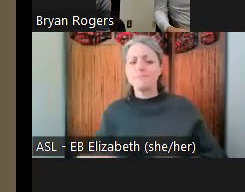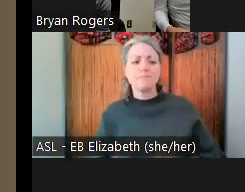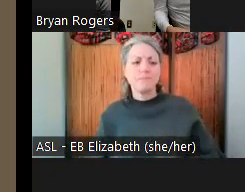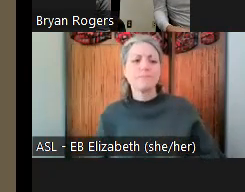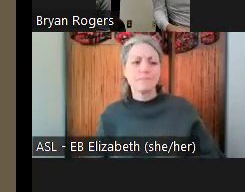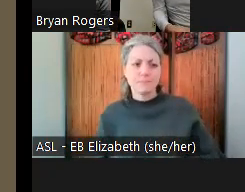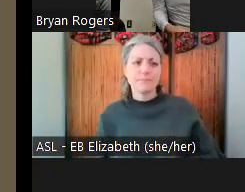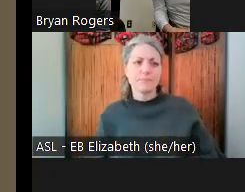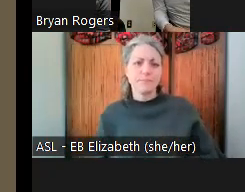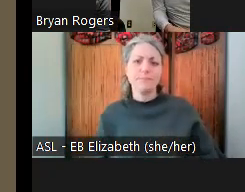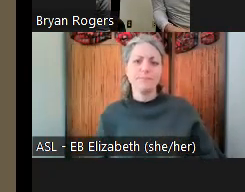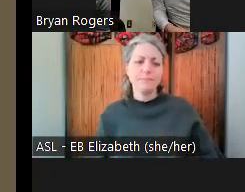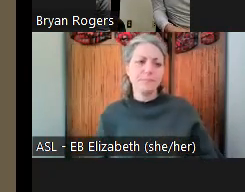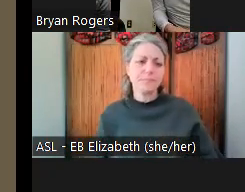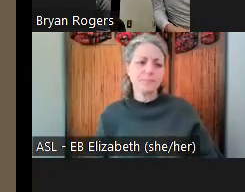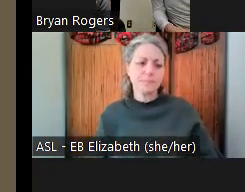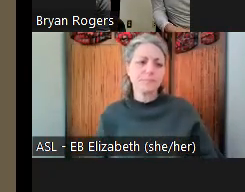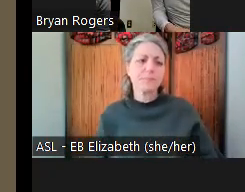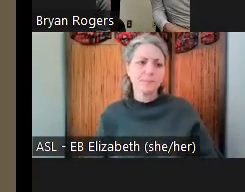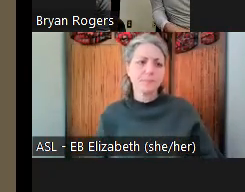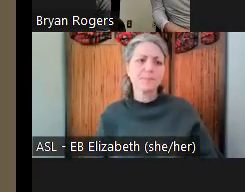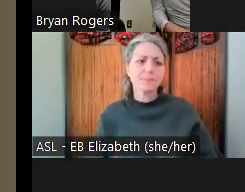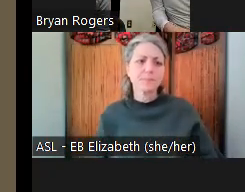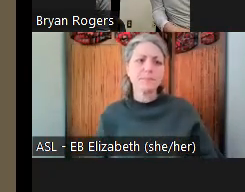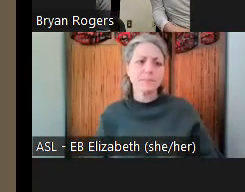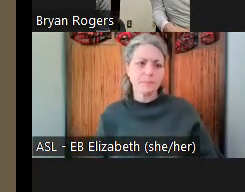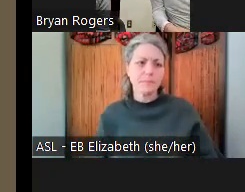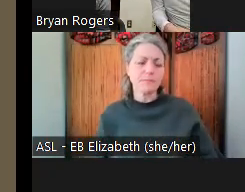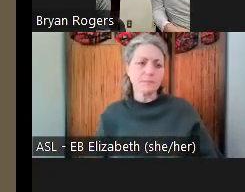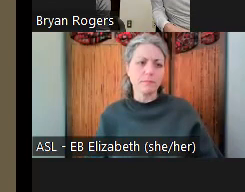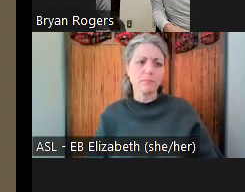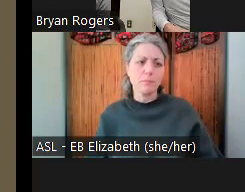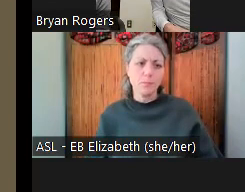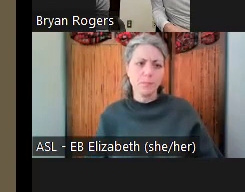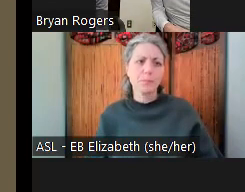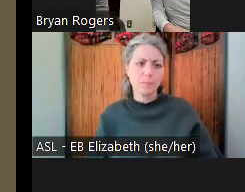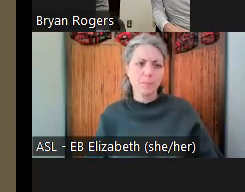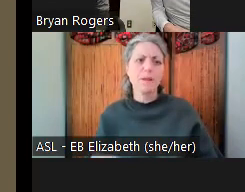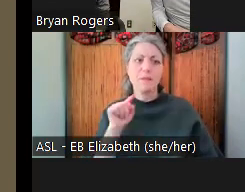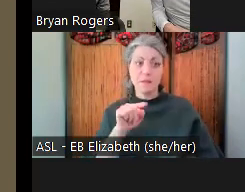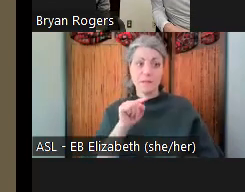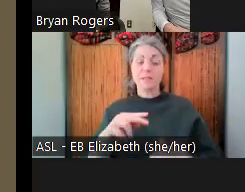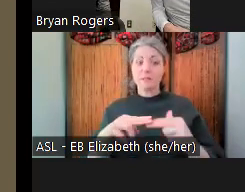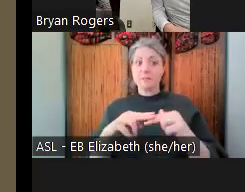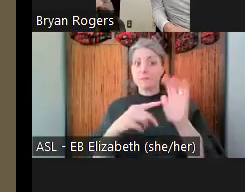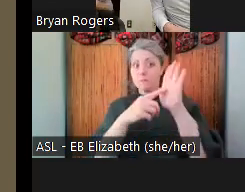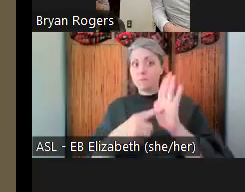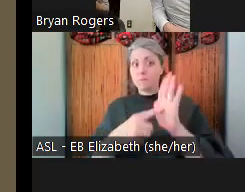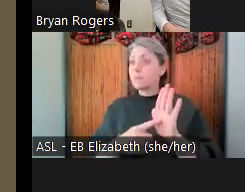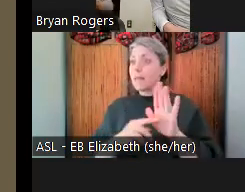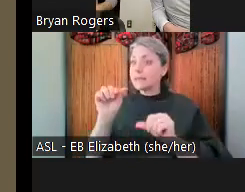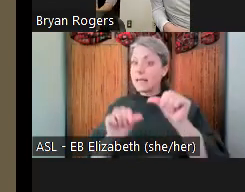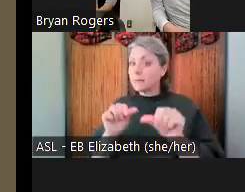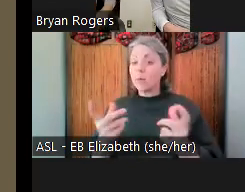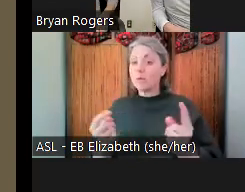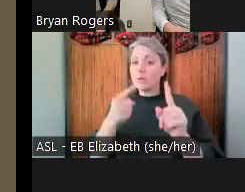But this is kind of going, this slide kind of is going to show you exactly like what these assessments are, what the